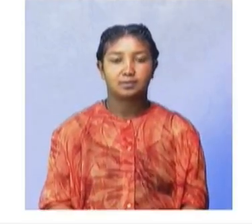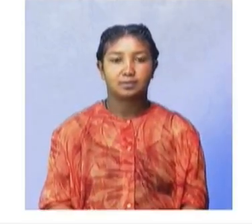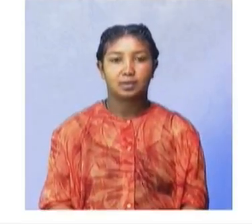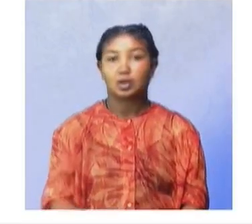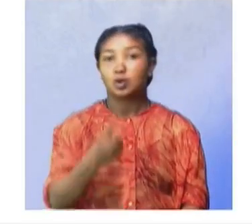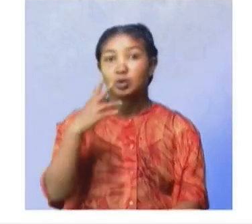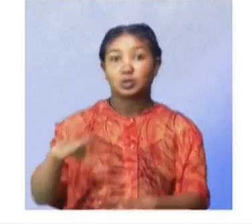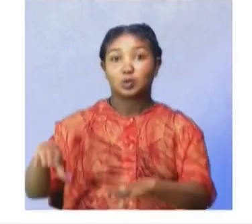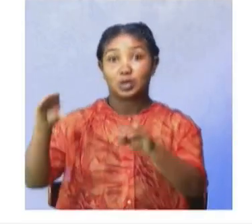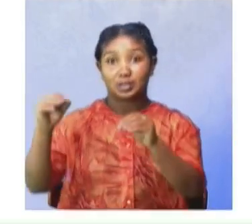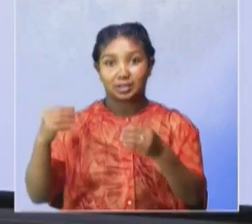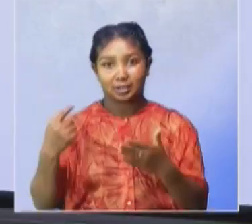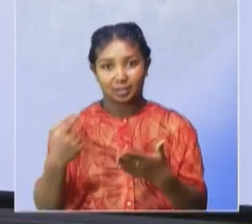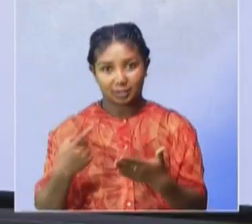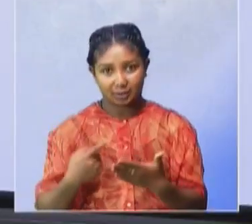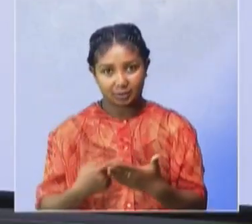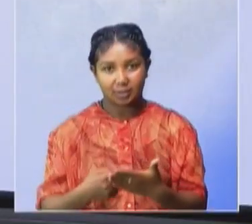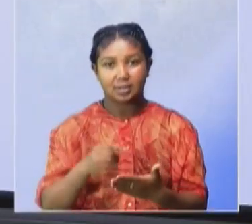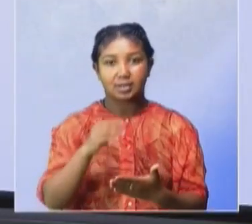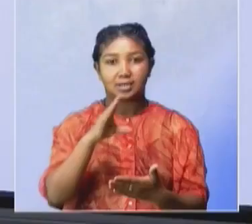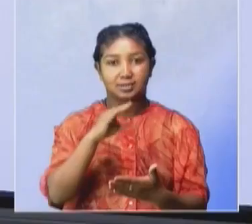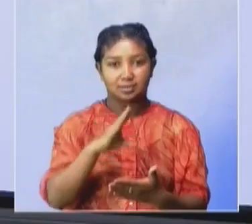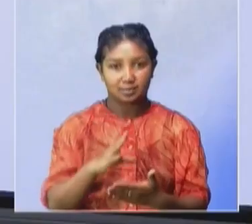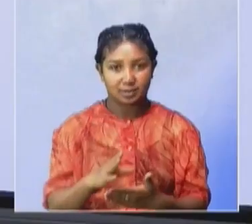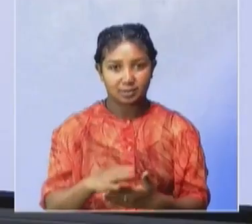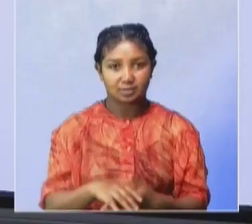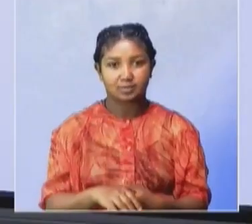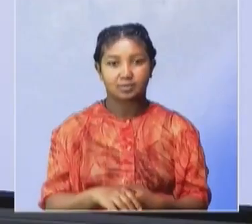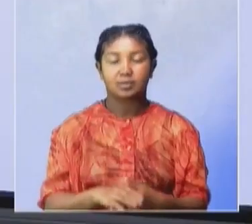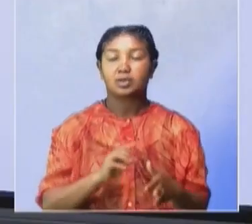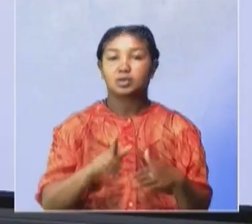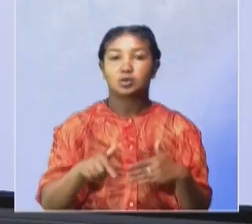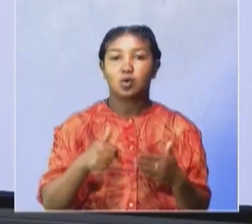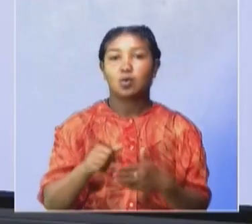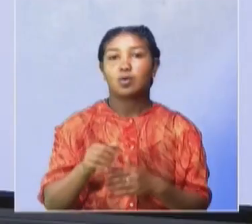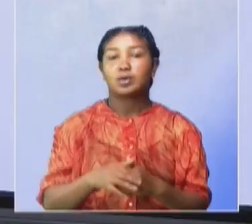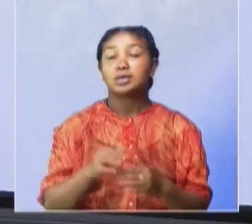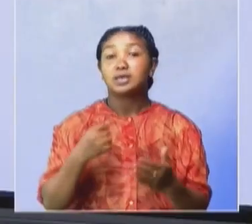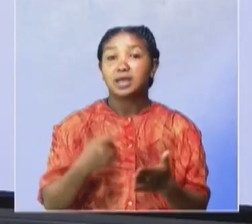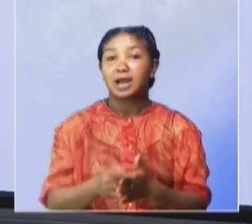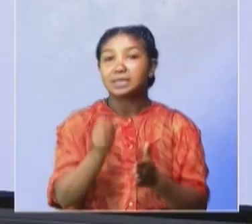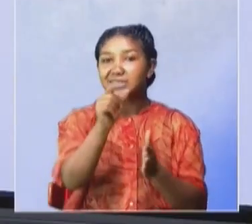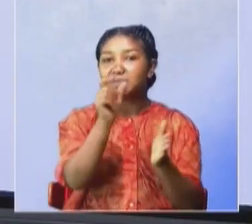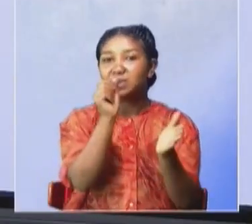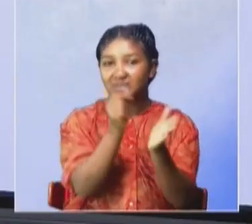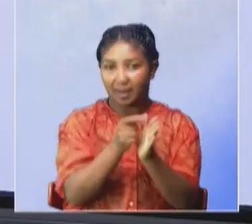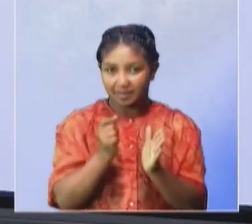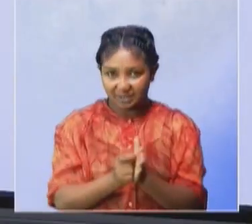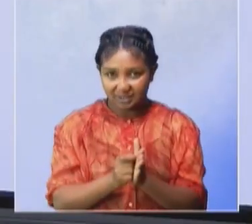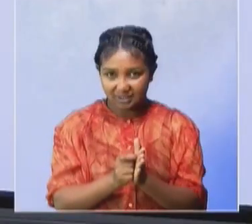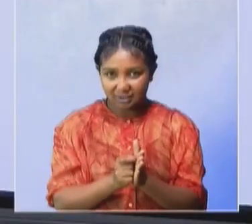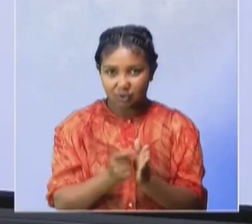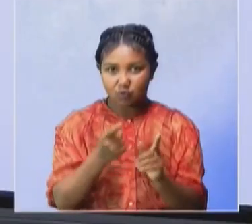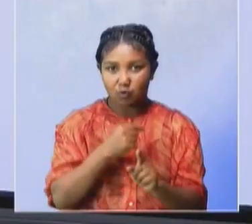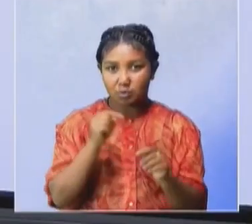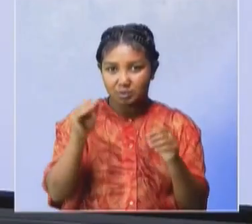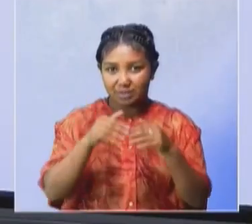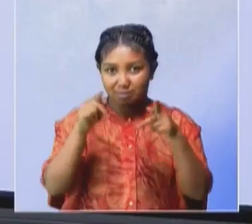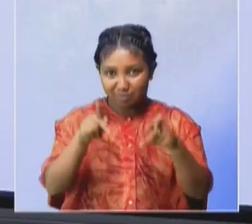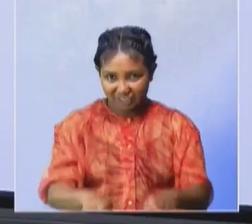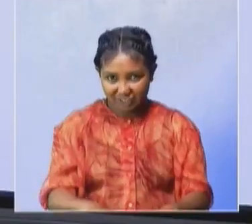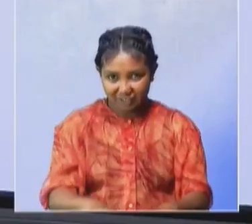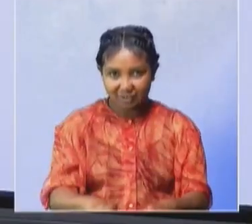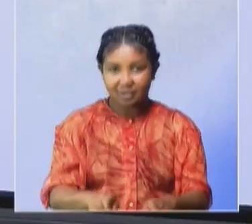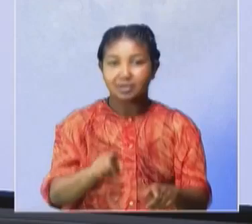Look, students, speaks, so fast. Here is some examples that from simple present tense,